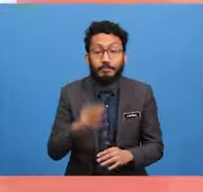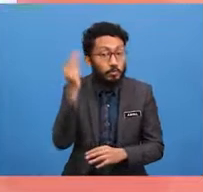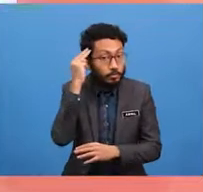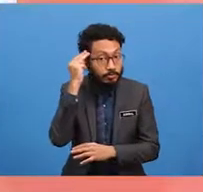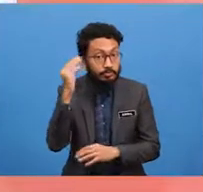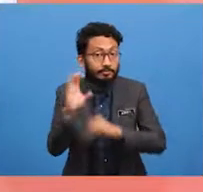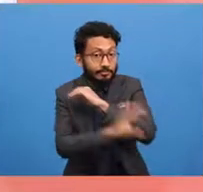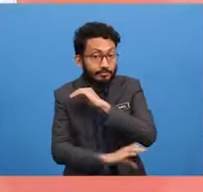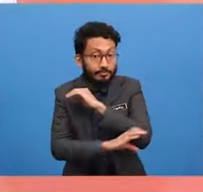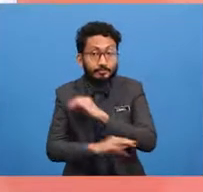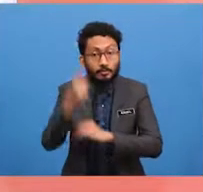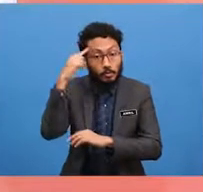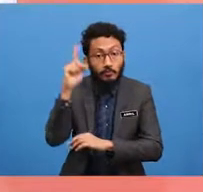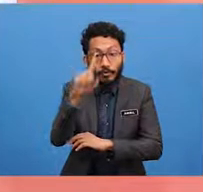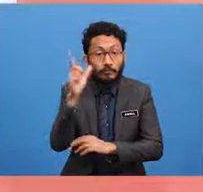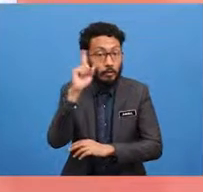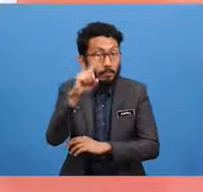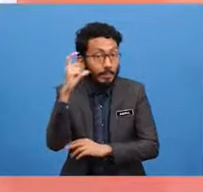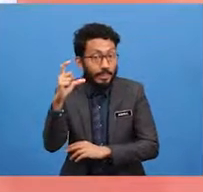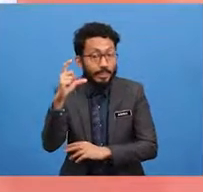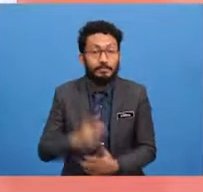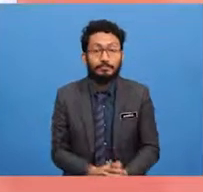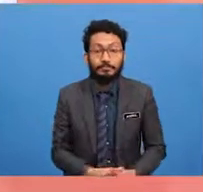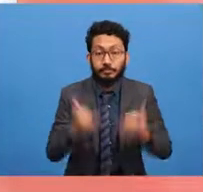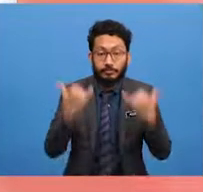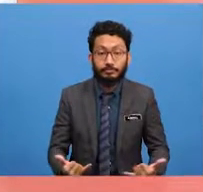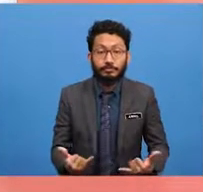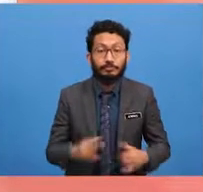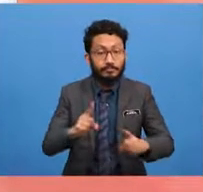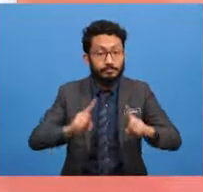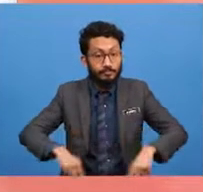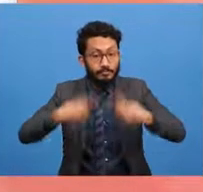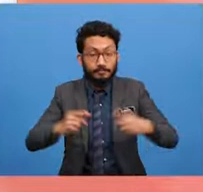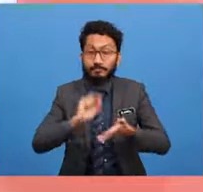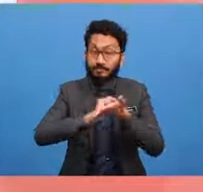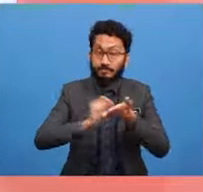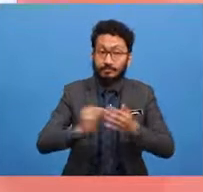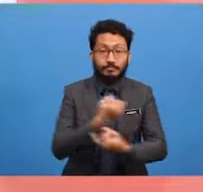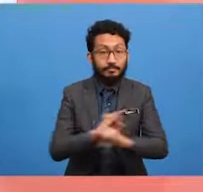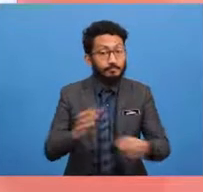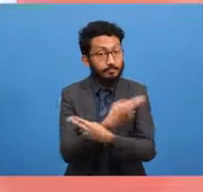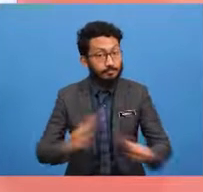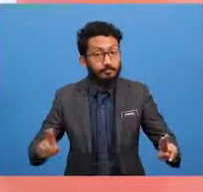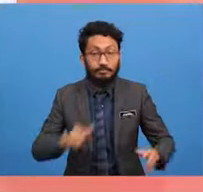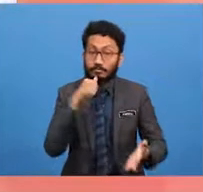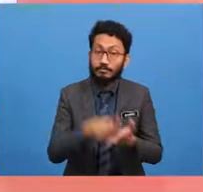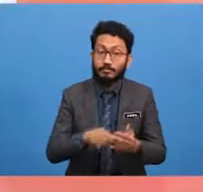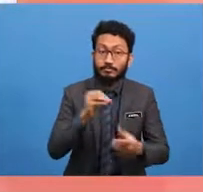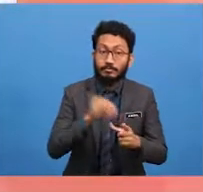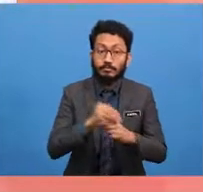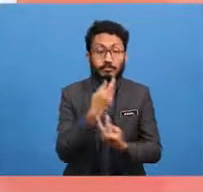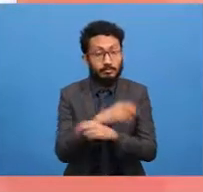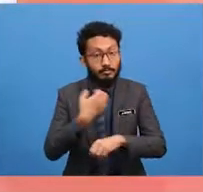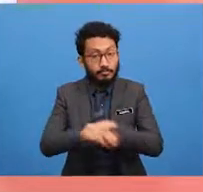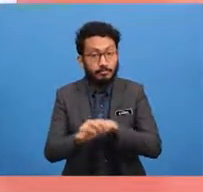month. Now, if you are going to write an informal letter or email based on